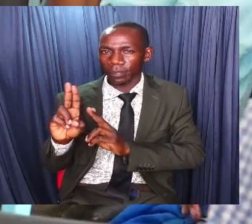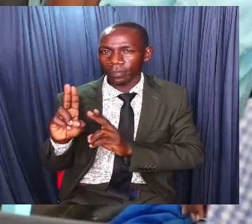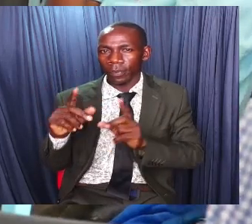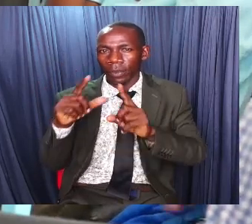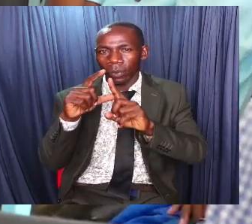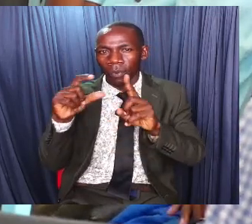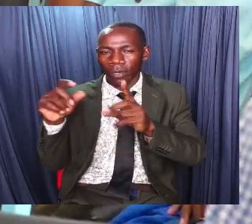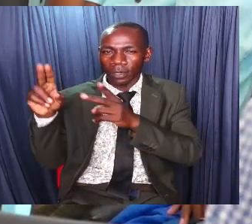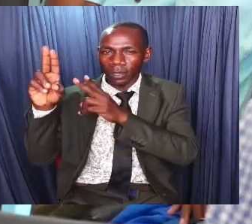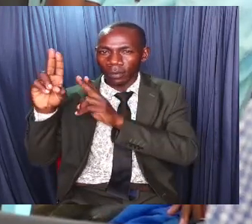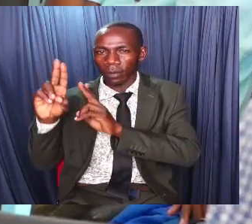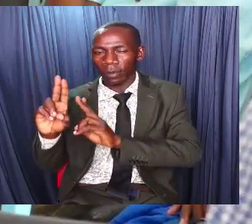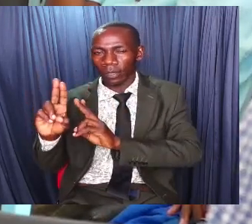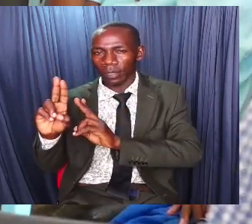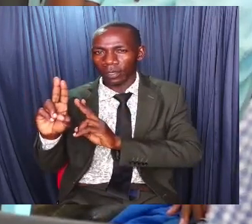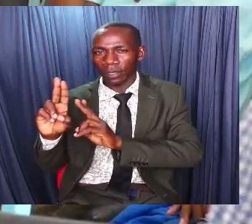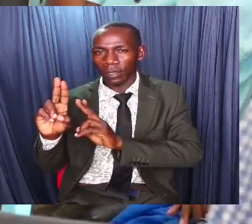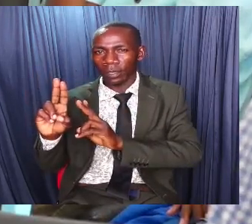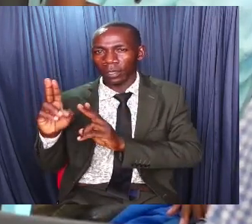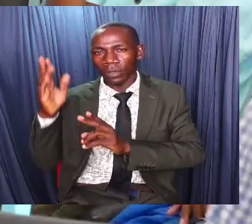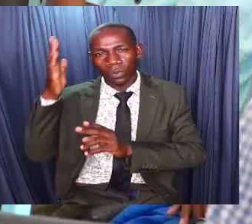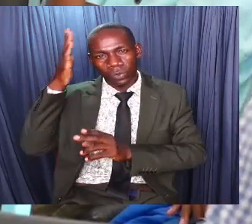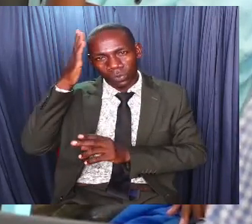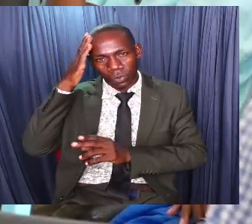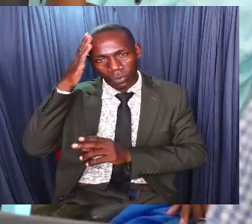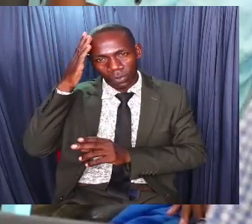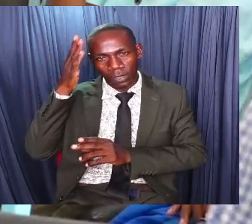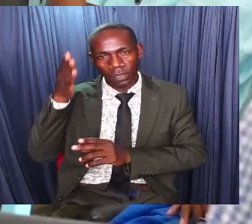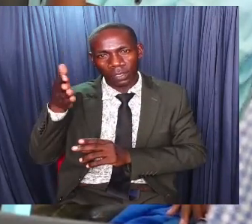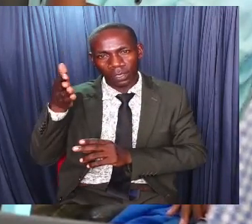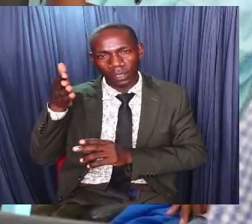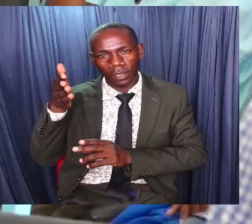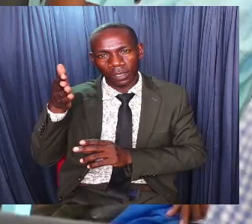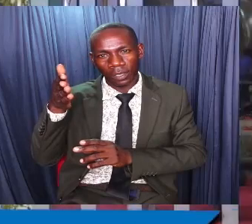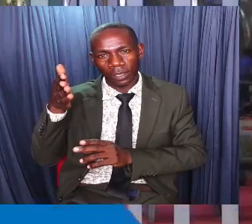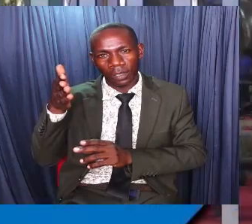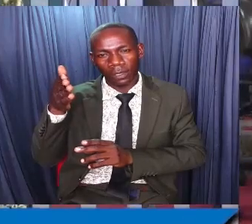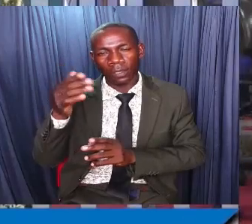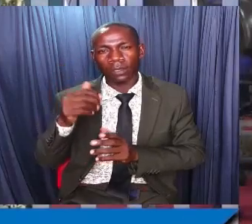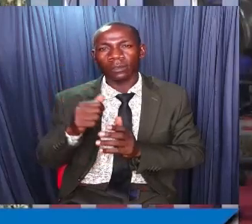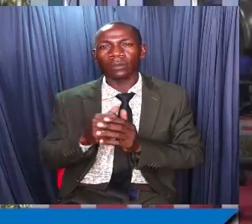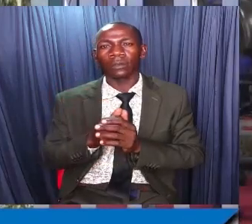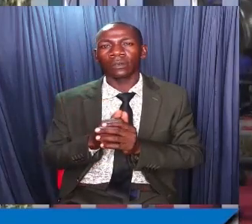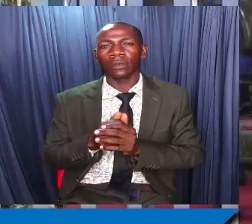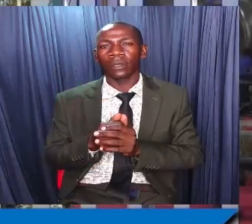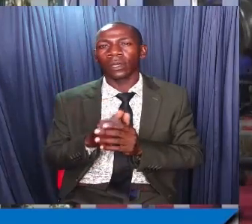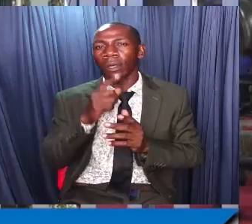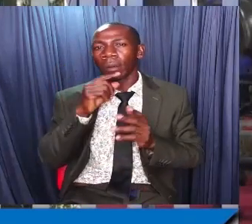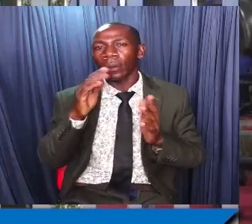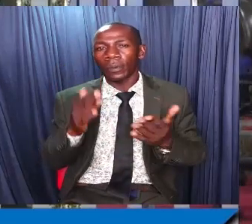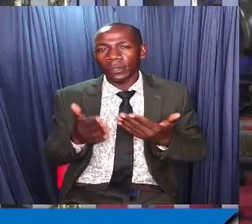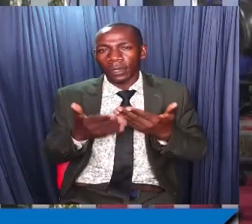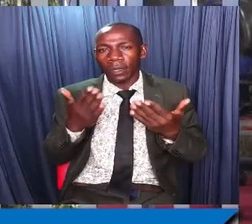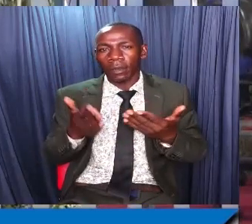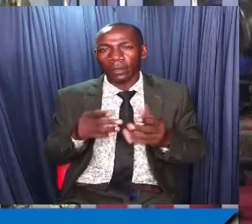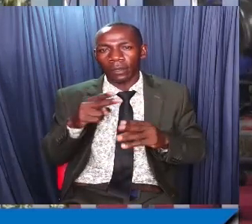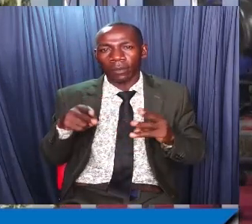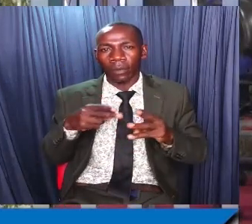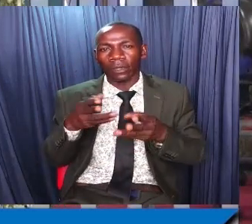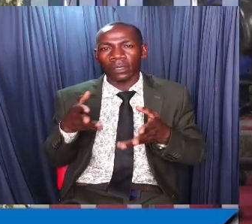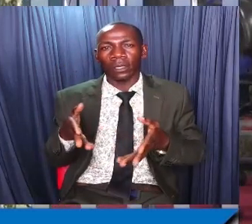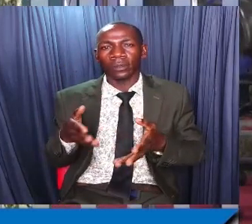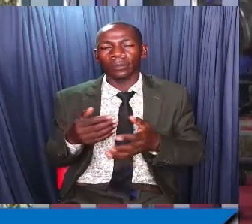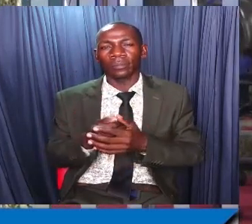Neno heshima. The word honor. Kutambua. Recognizing. Mtu aliyekulea hii dunia. The one who brought you